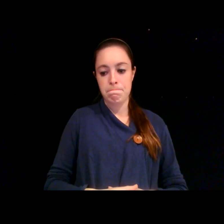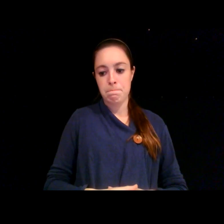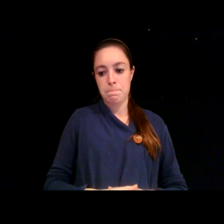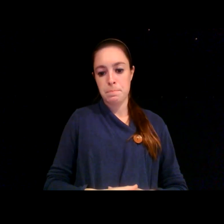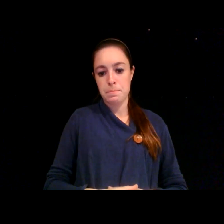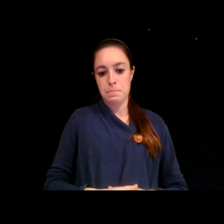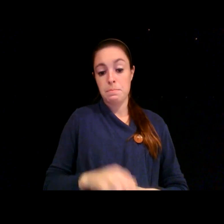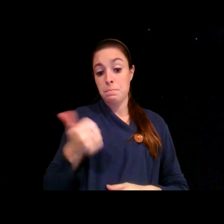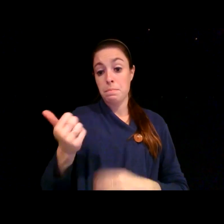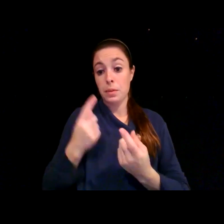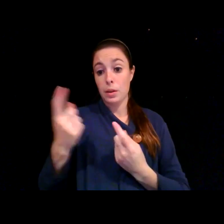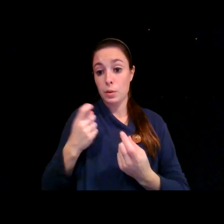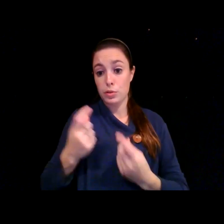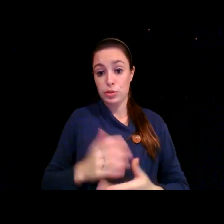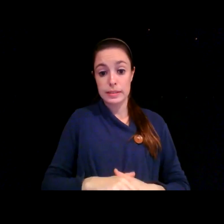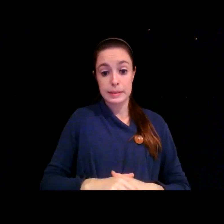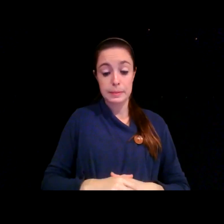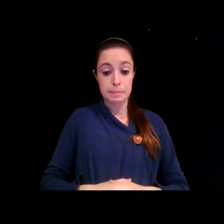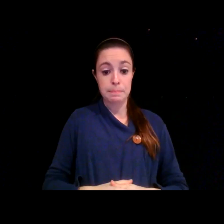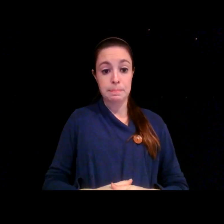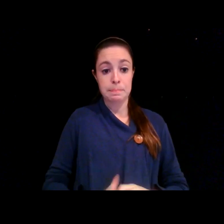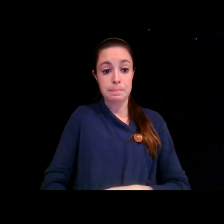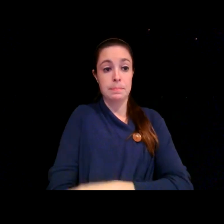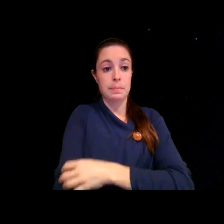Are there any other questions?